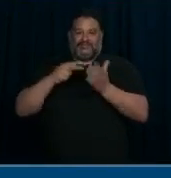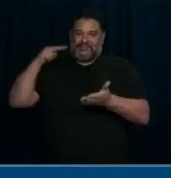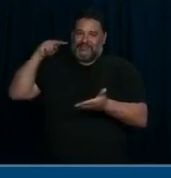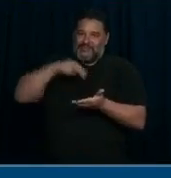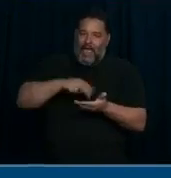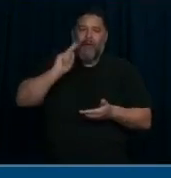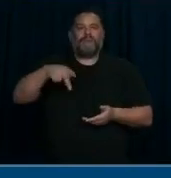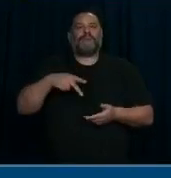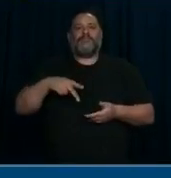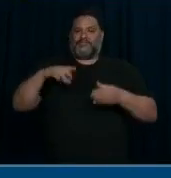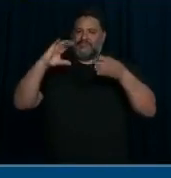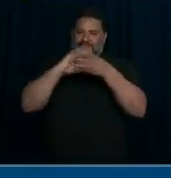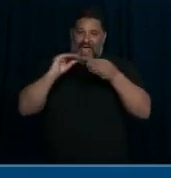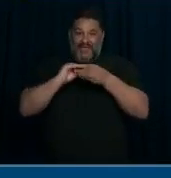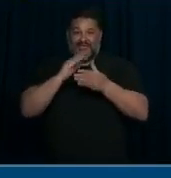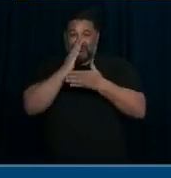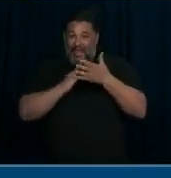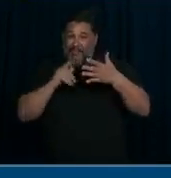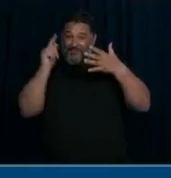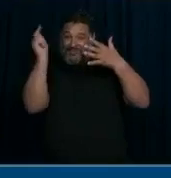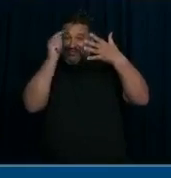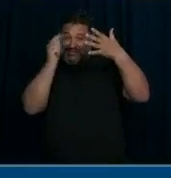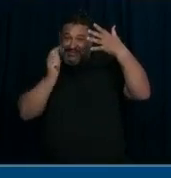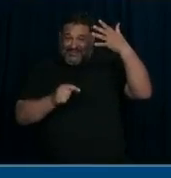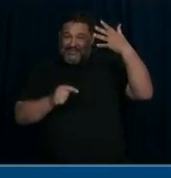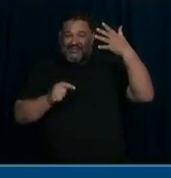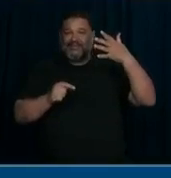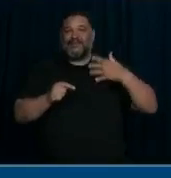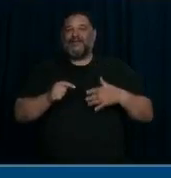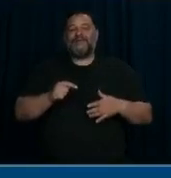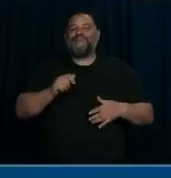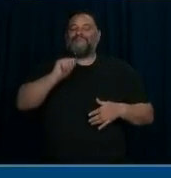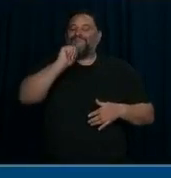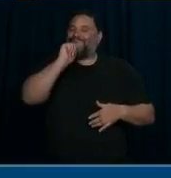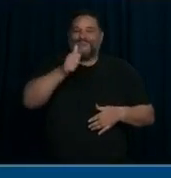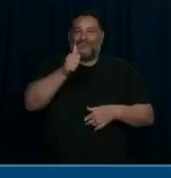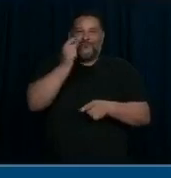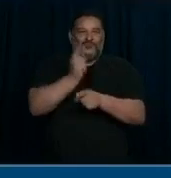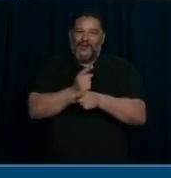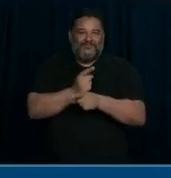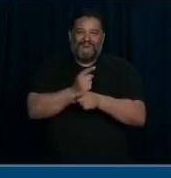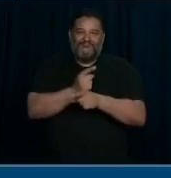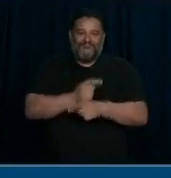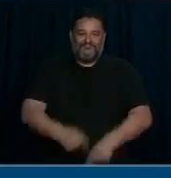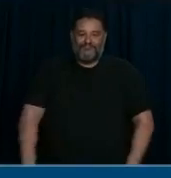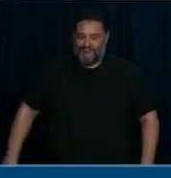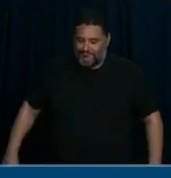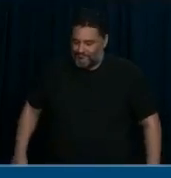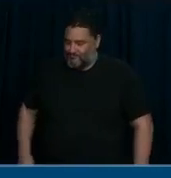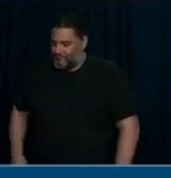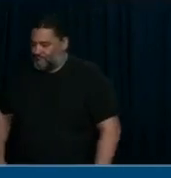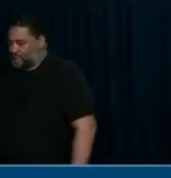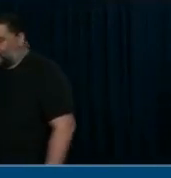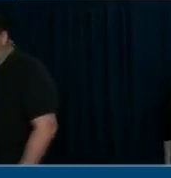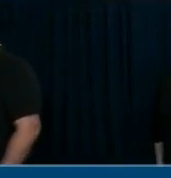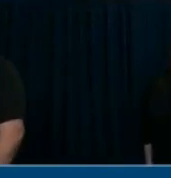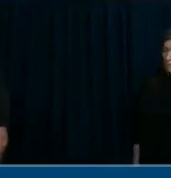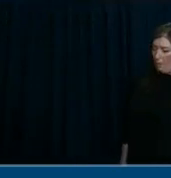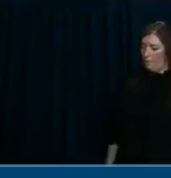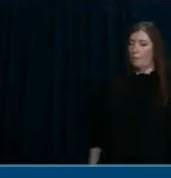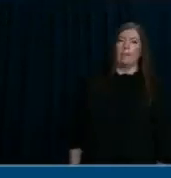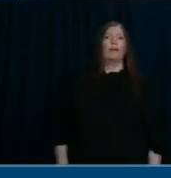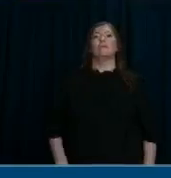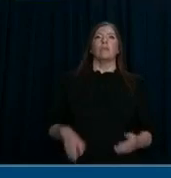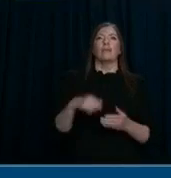and saying some of these things are just incorrect. And to any one of you who use the word crisis, I